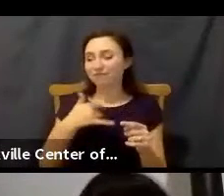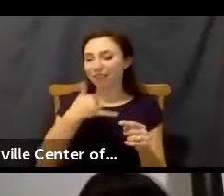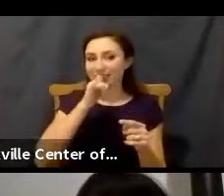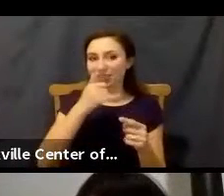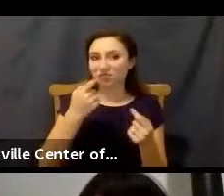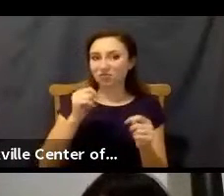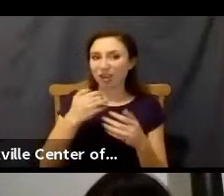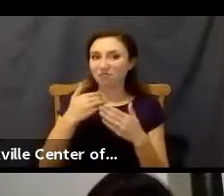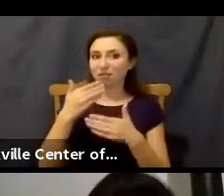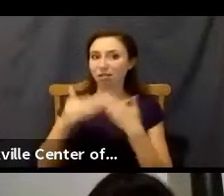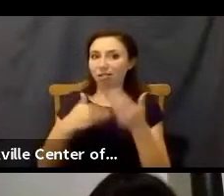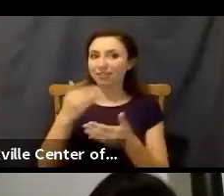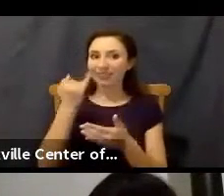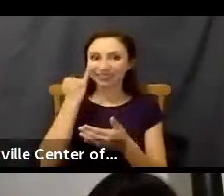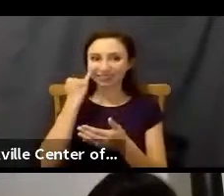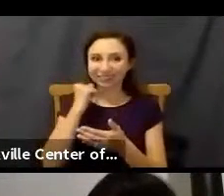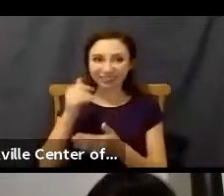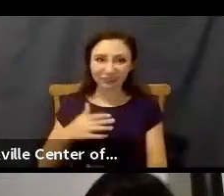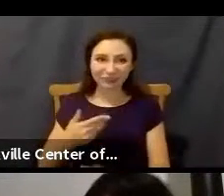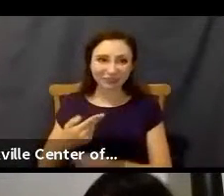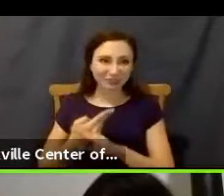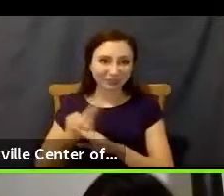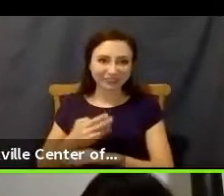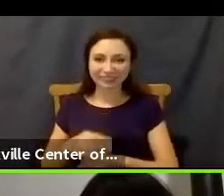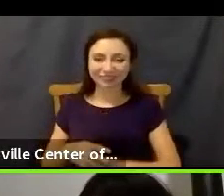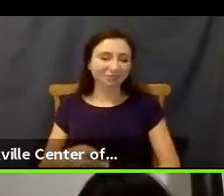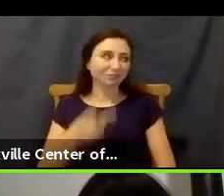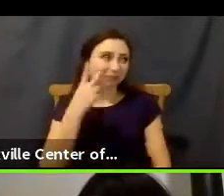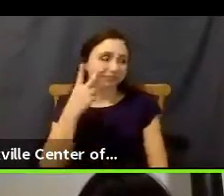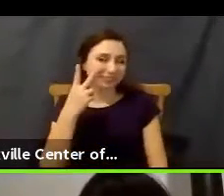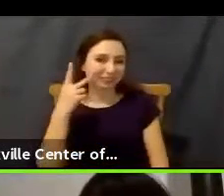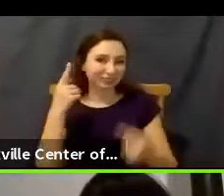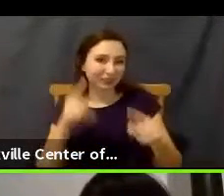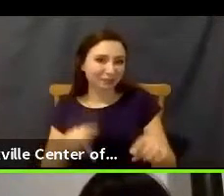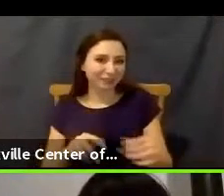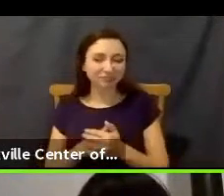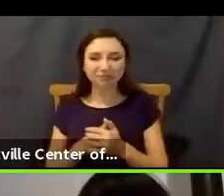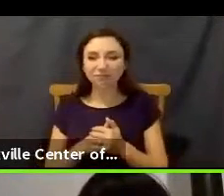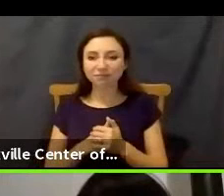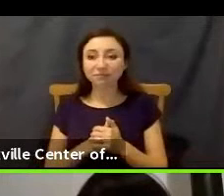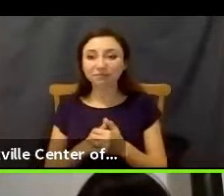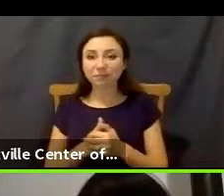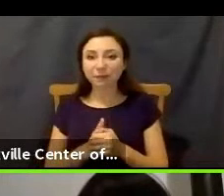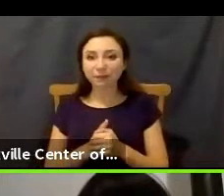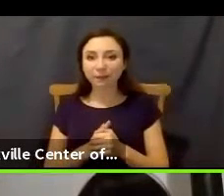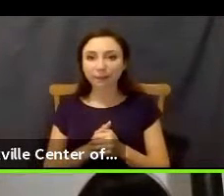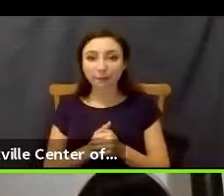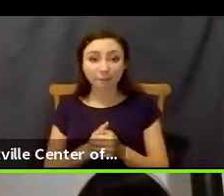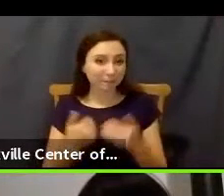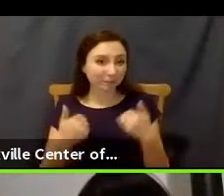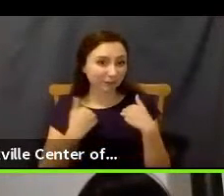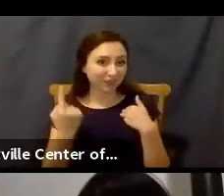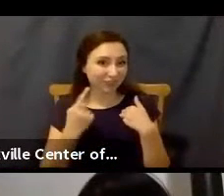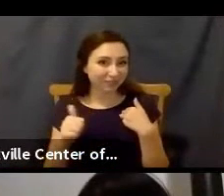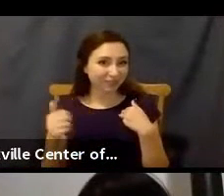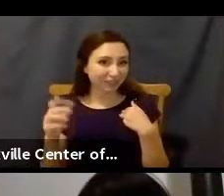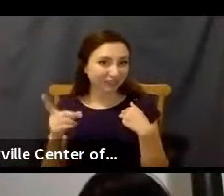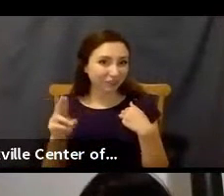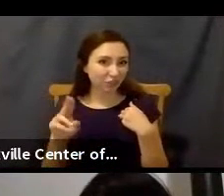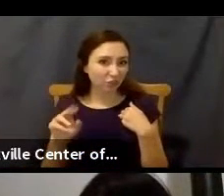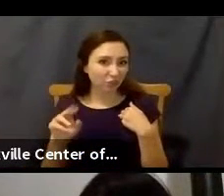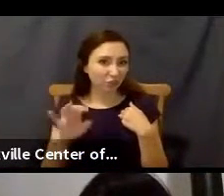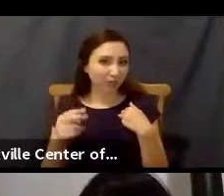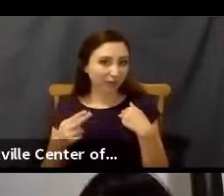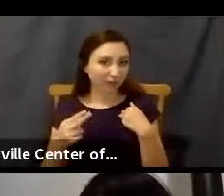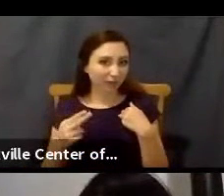process. We're not going to use it. Well, we'll see. And what was, did you have something else, Dr. Schmidt? But